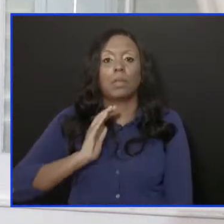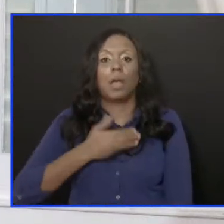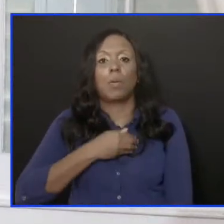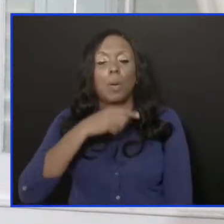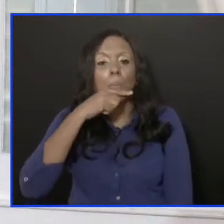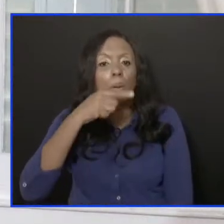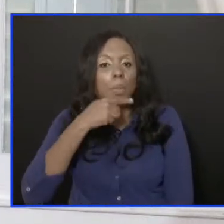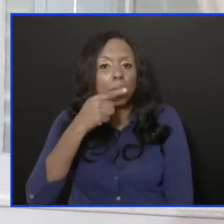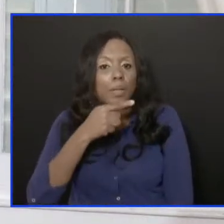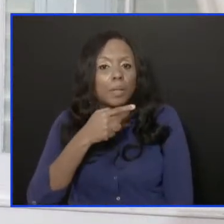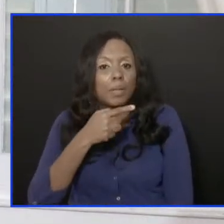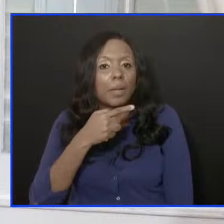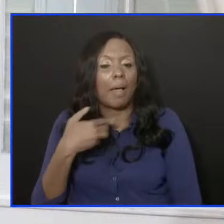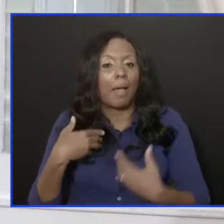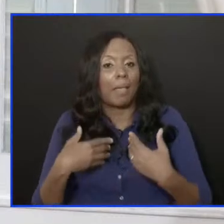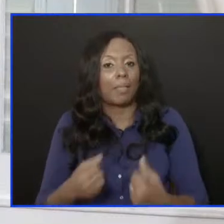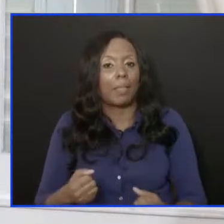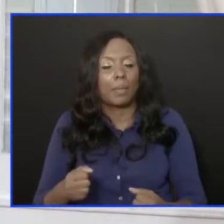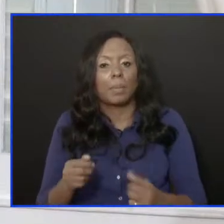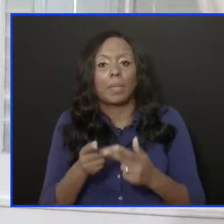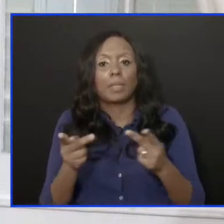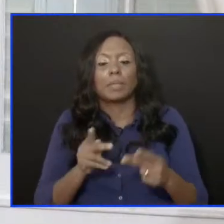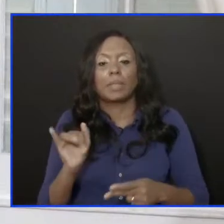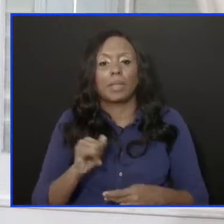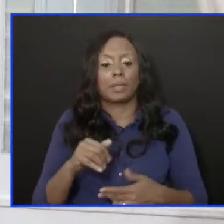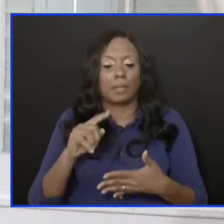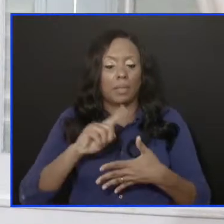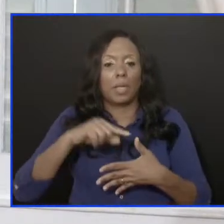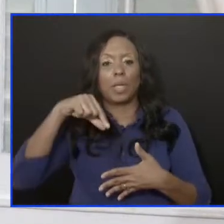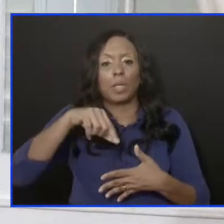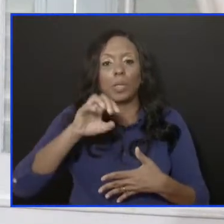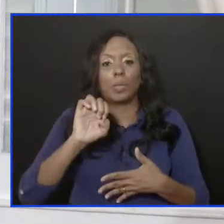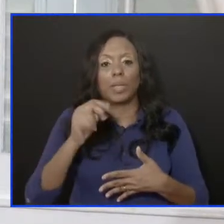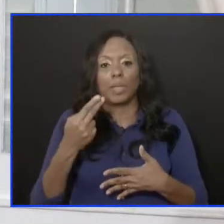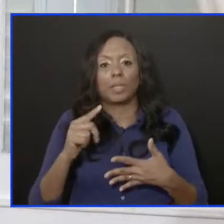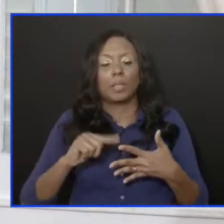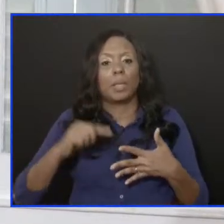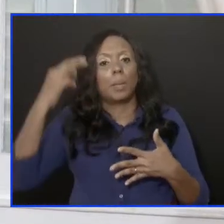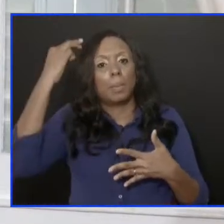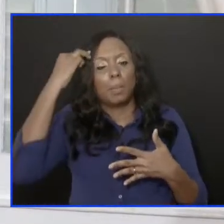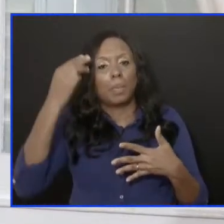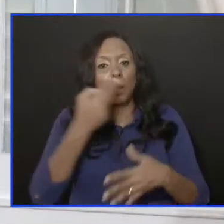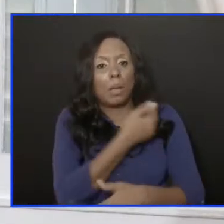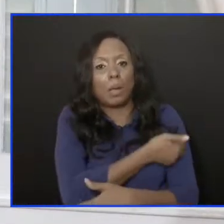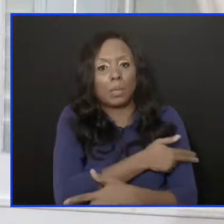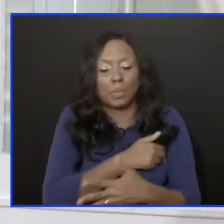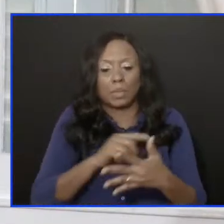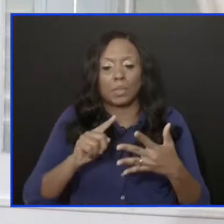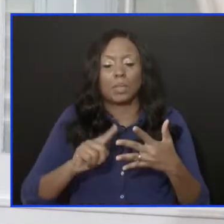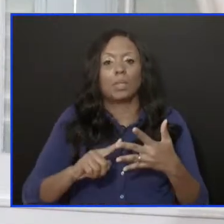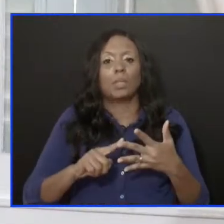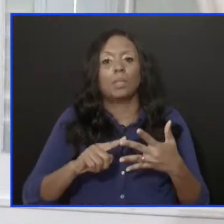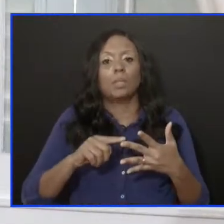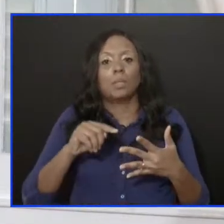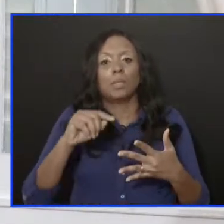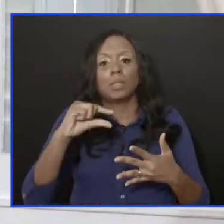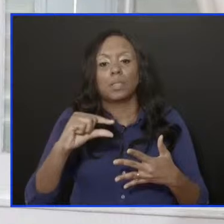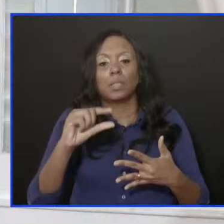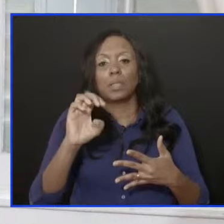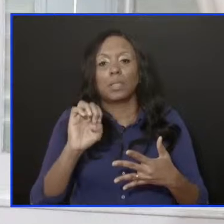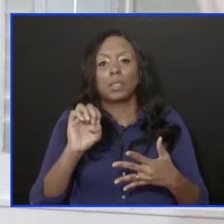Queen Elizabeth Hospital, the geriatric hospital, psychiatric hospital, and our district